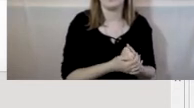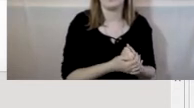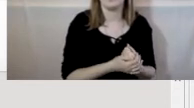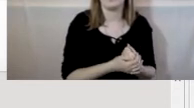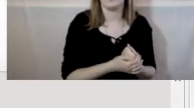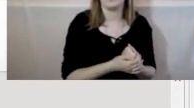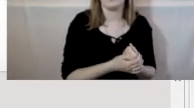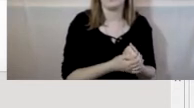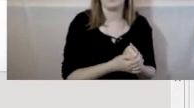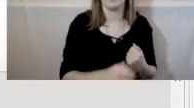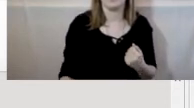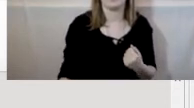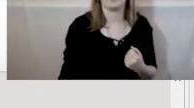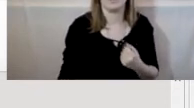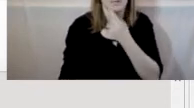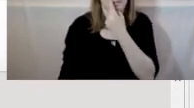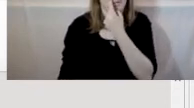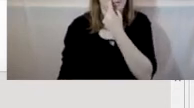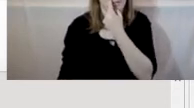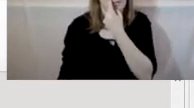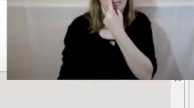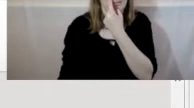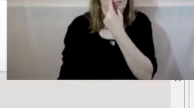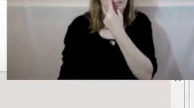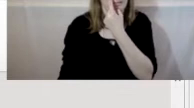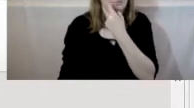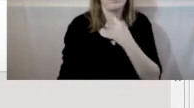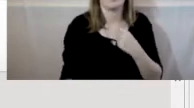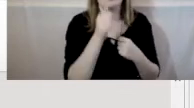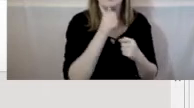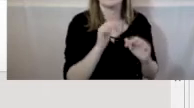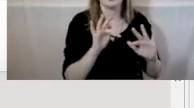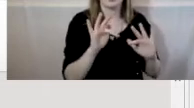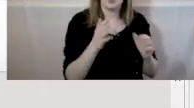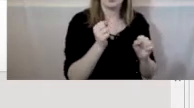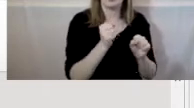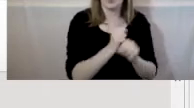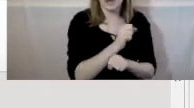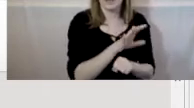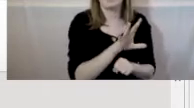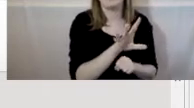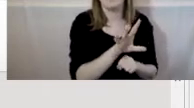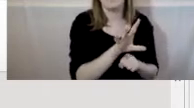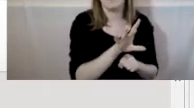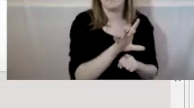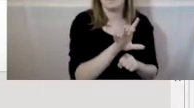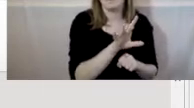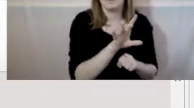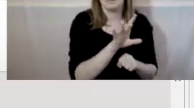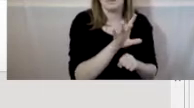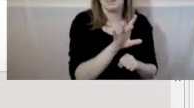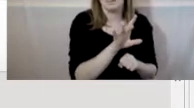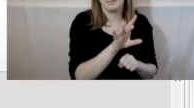very specific branch of learning, studies, sorry. But today we are